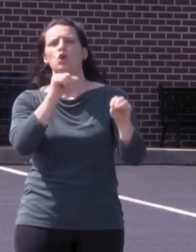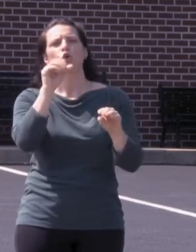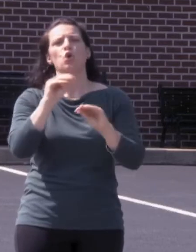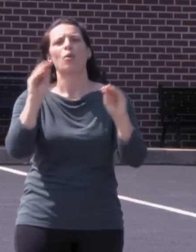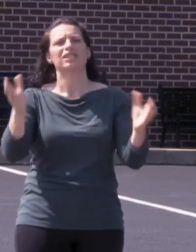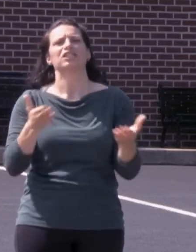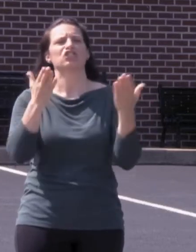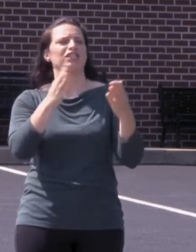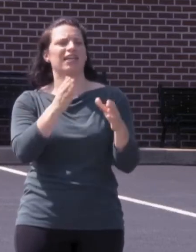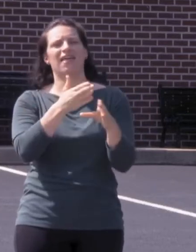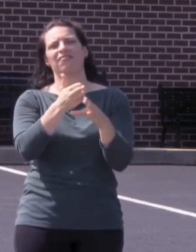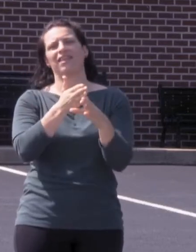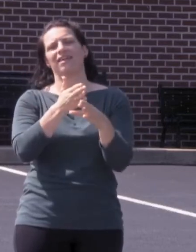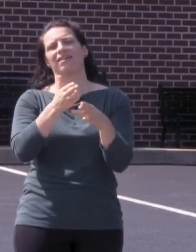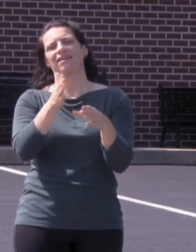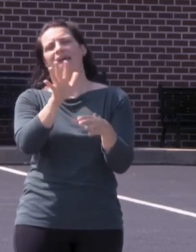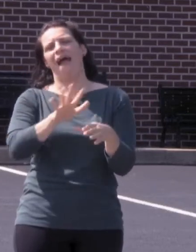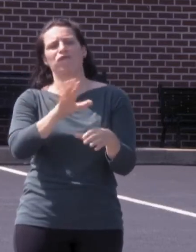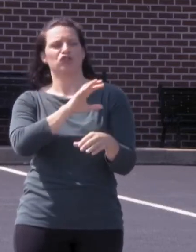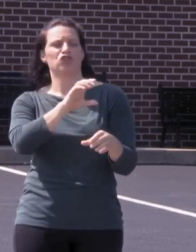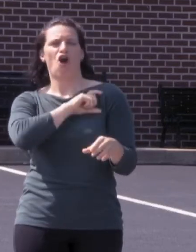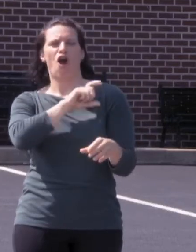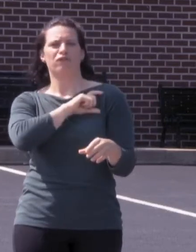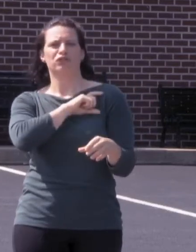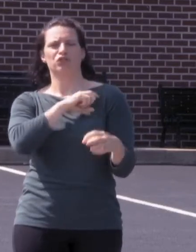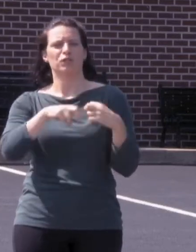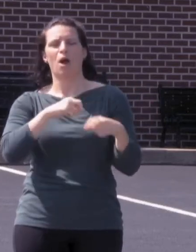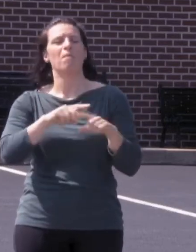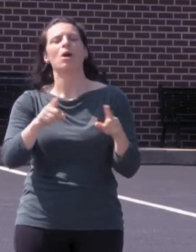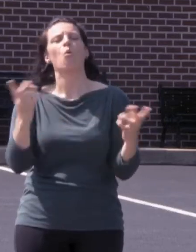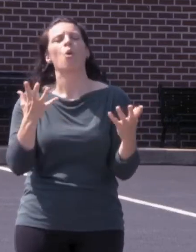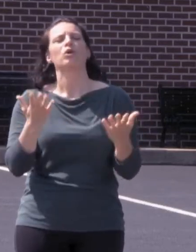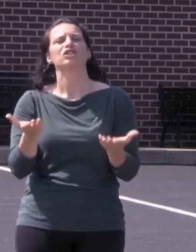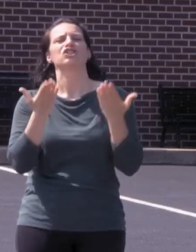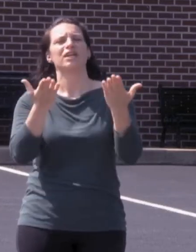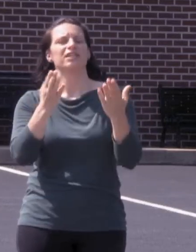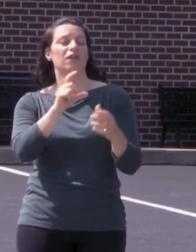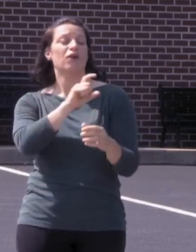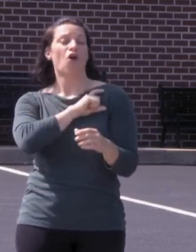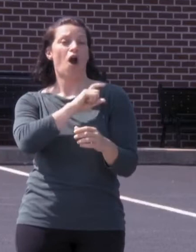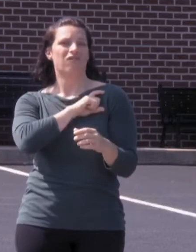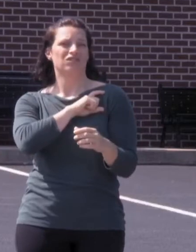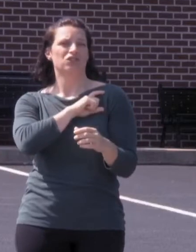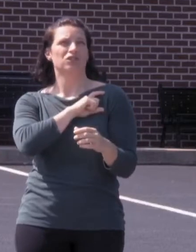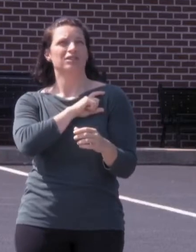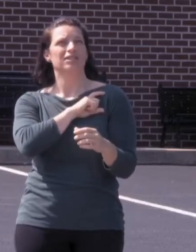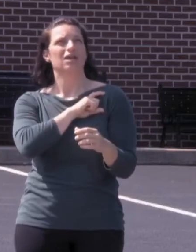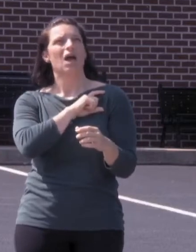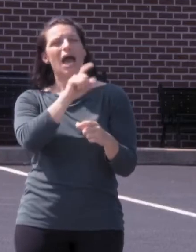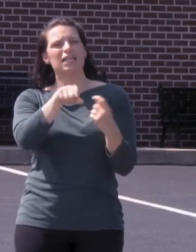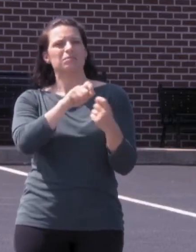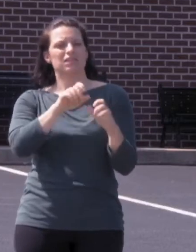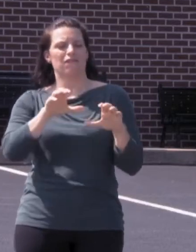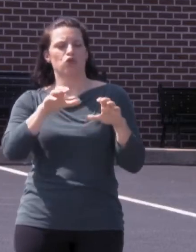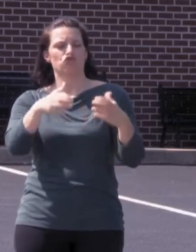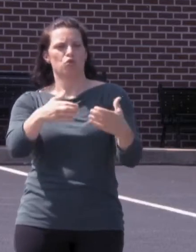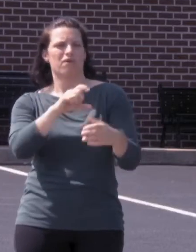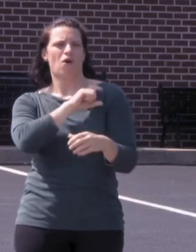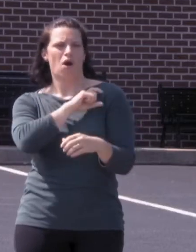that the average officer is a problem. What we're suggesting is that there are a particular